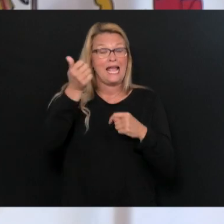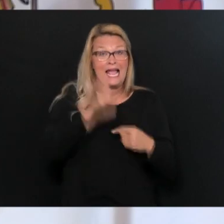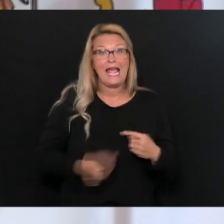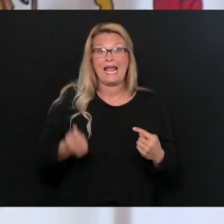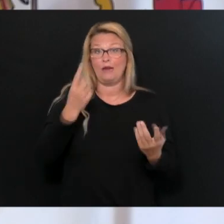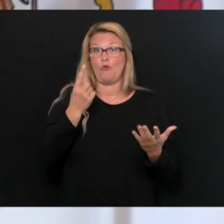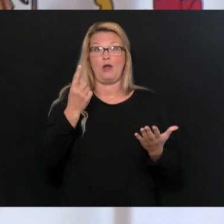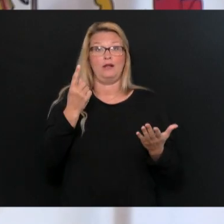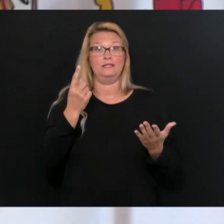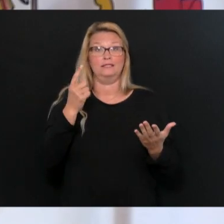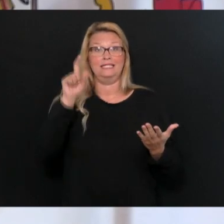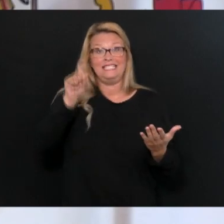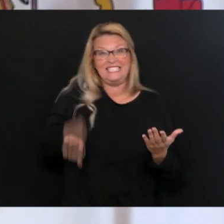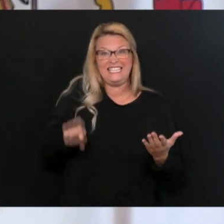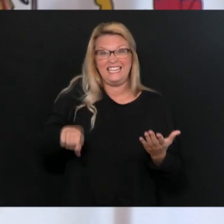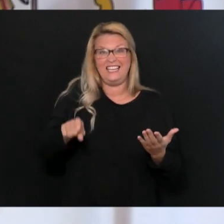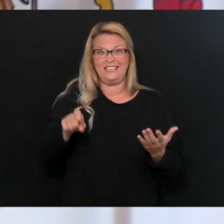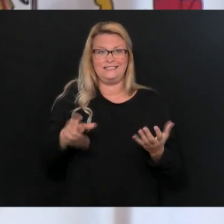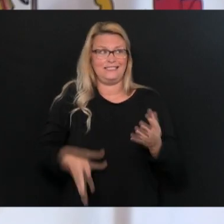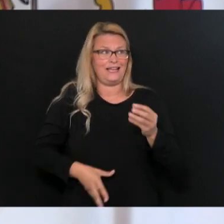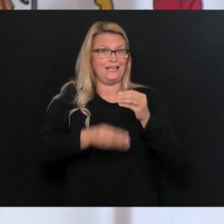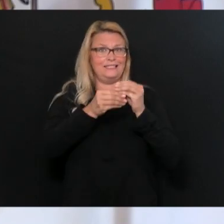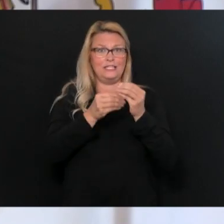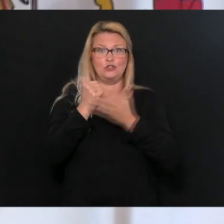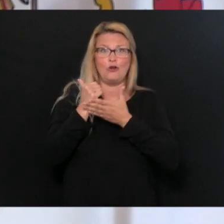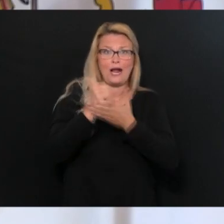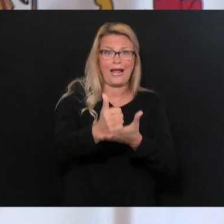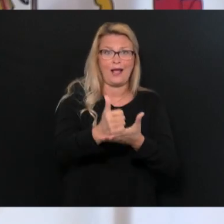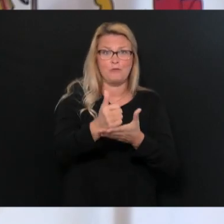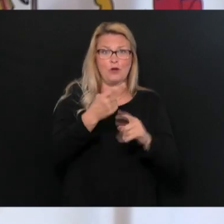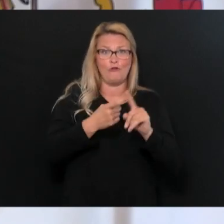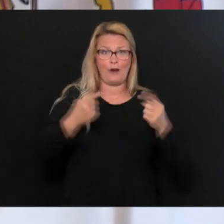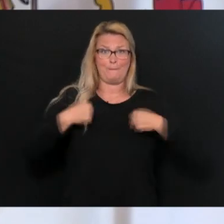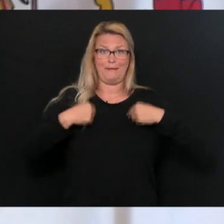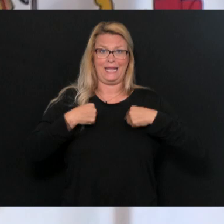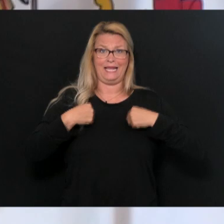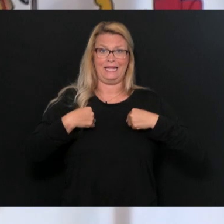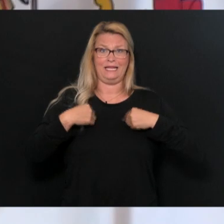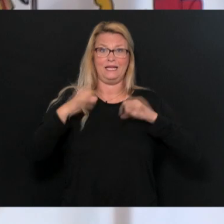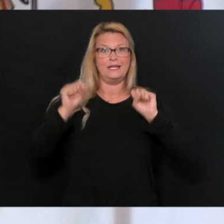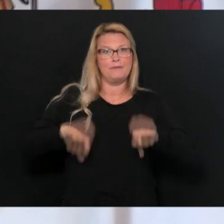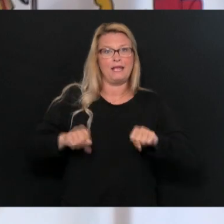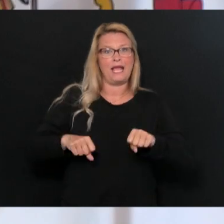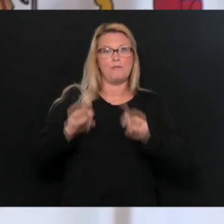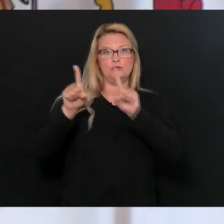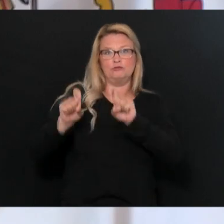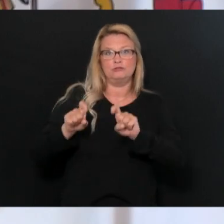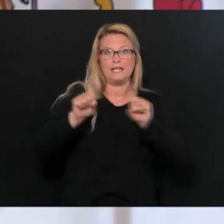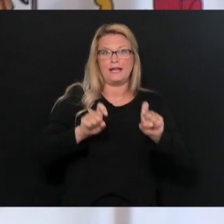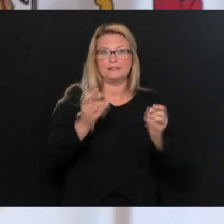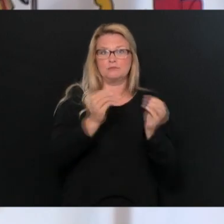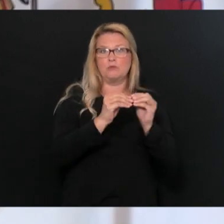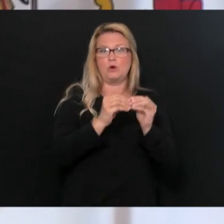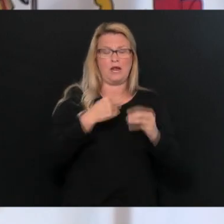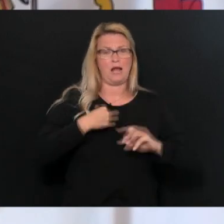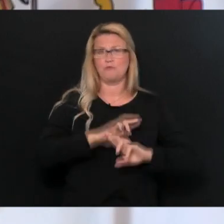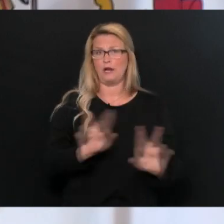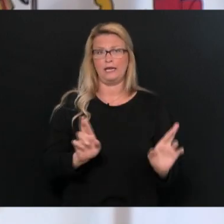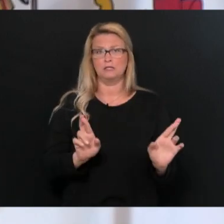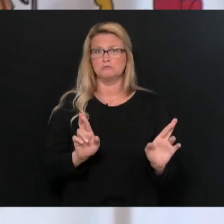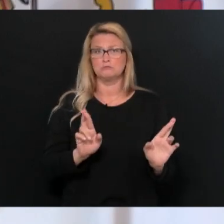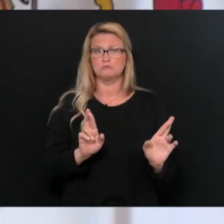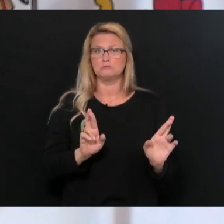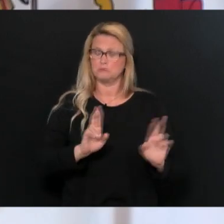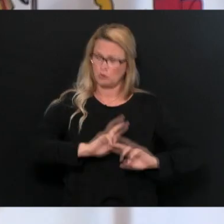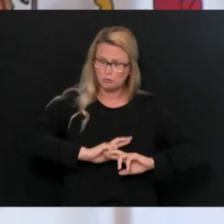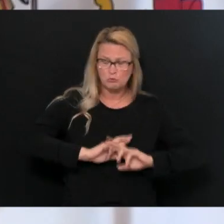anybody needs any additional help from my end to be able to test more, I'm ready. I